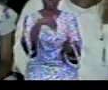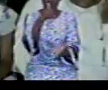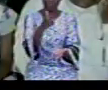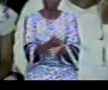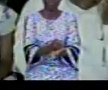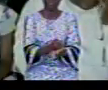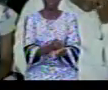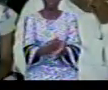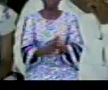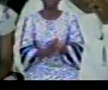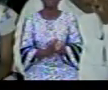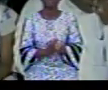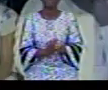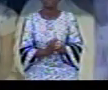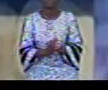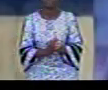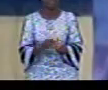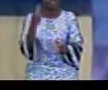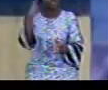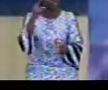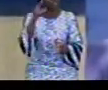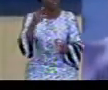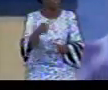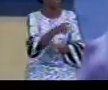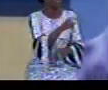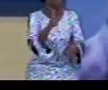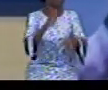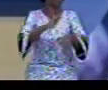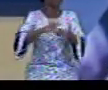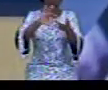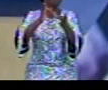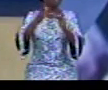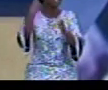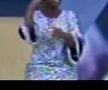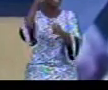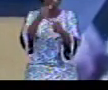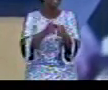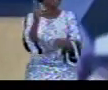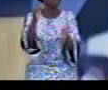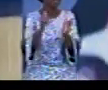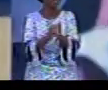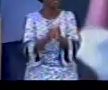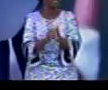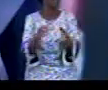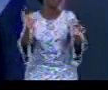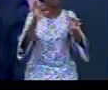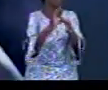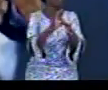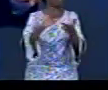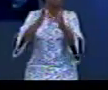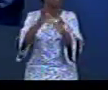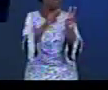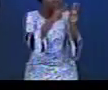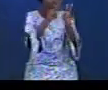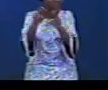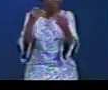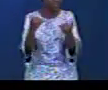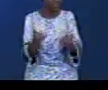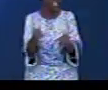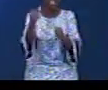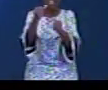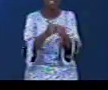possible. For those online, for everyone connected, everyone watching,